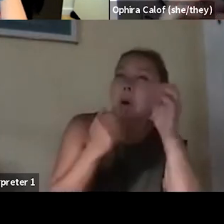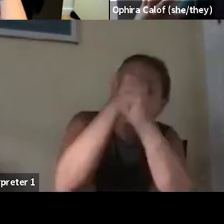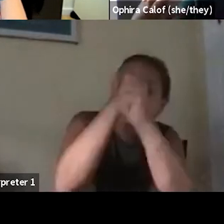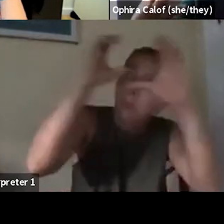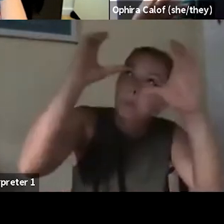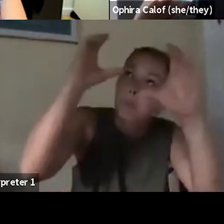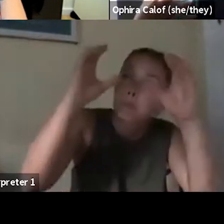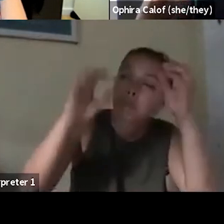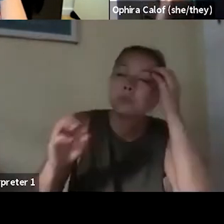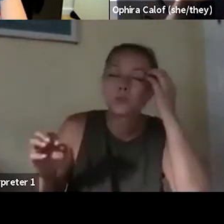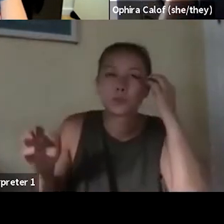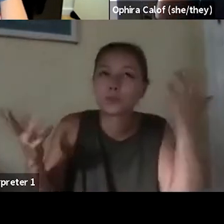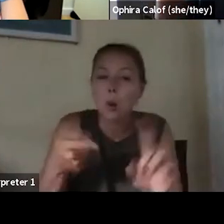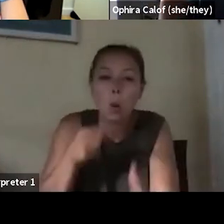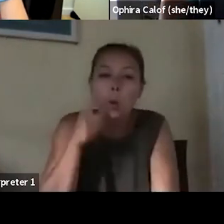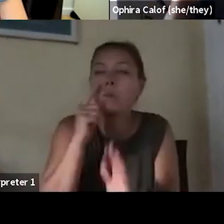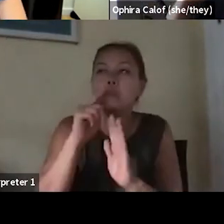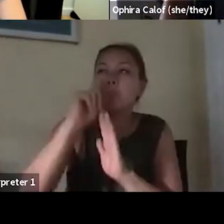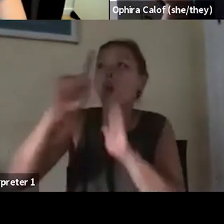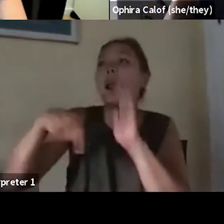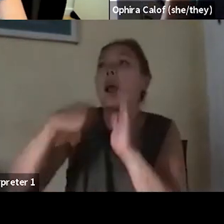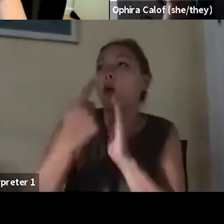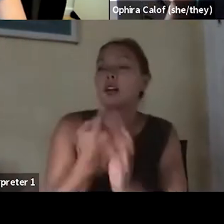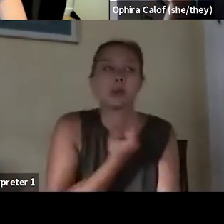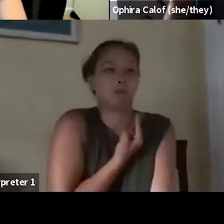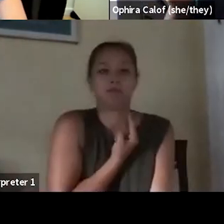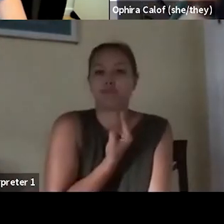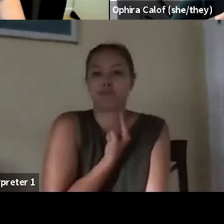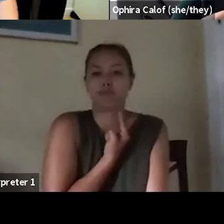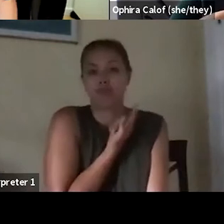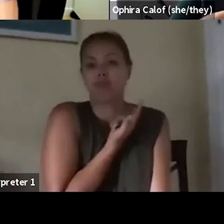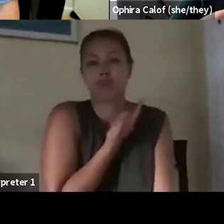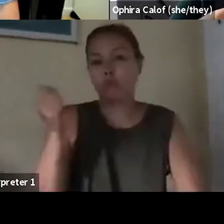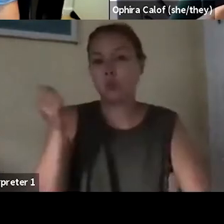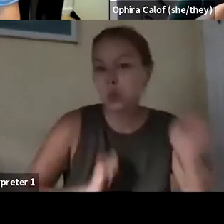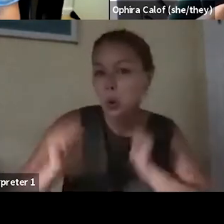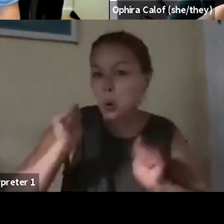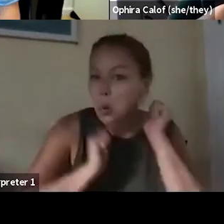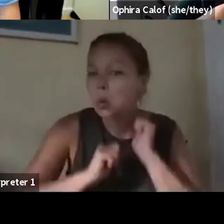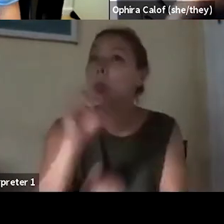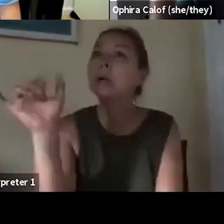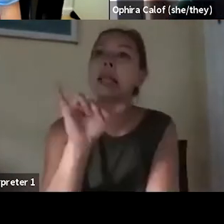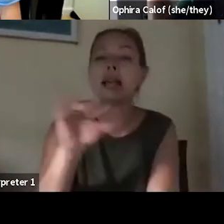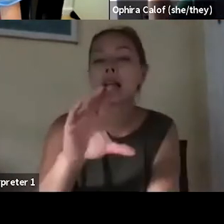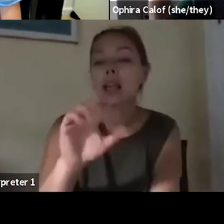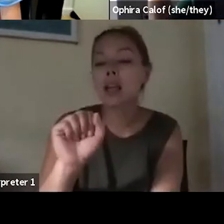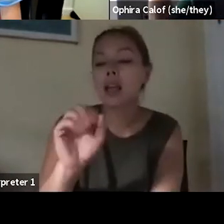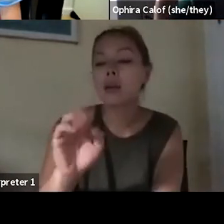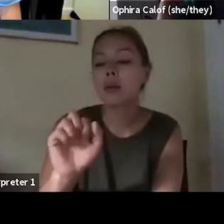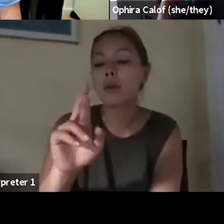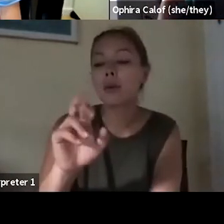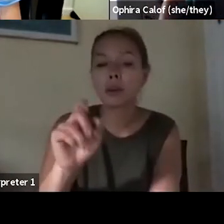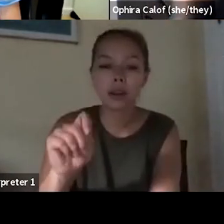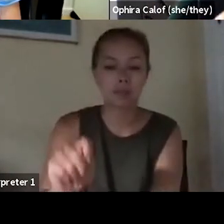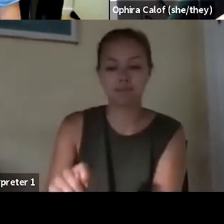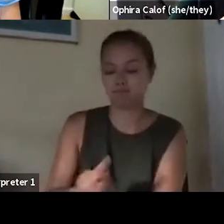hour-long solo show that was a sort of comedic cabaret-style show that I got to